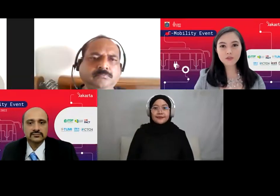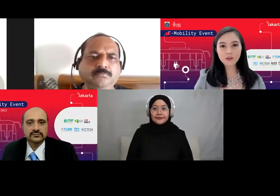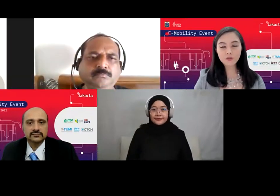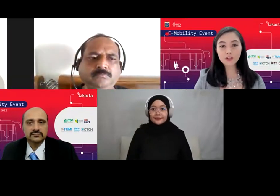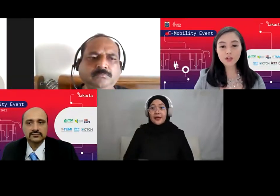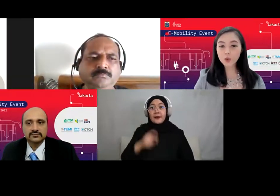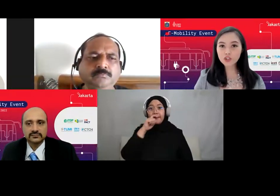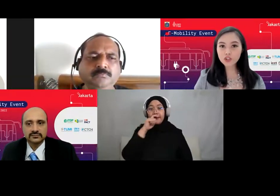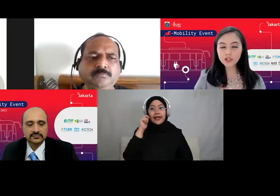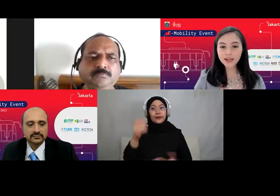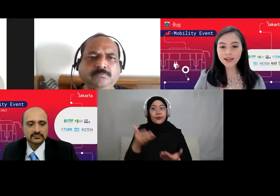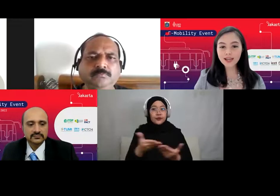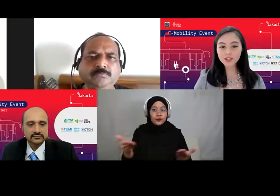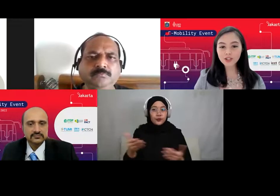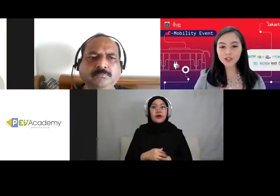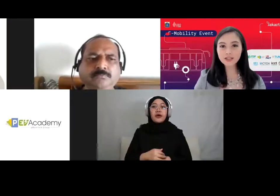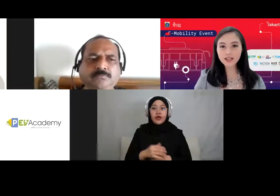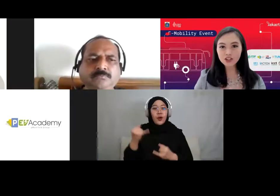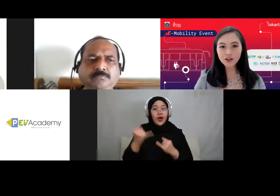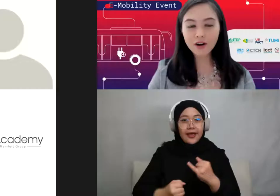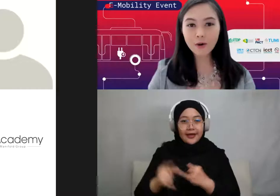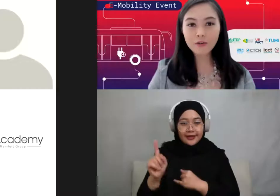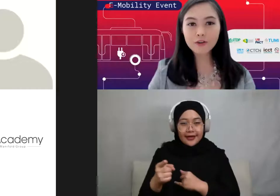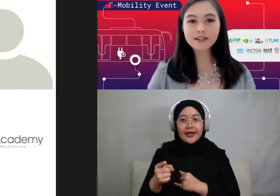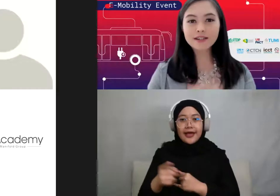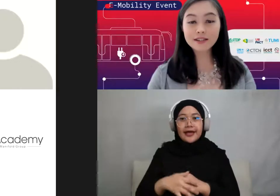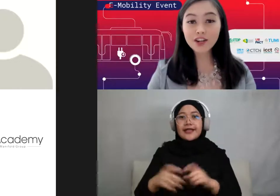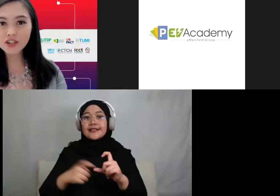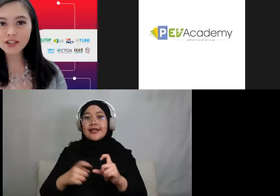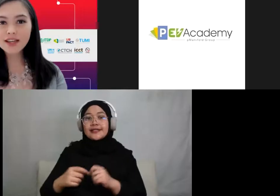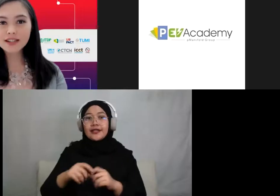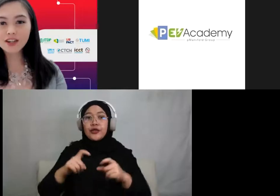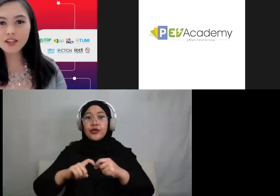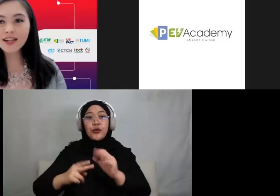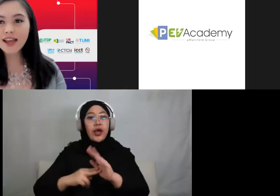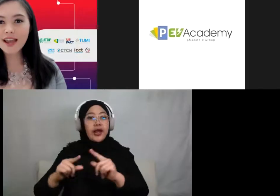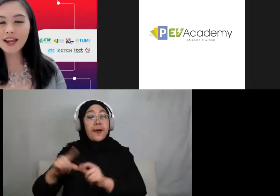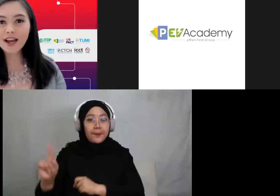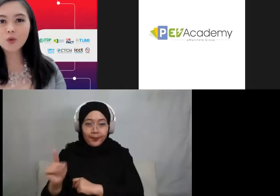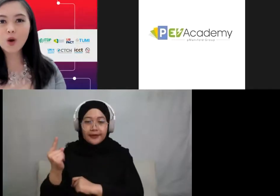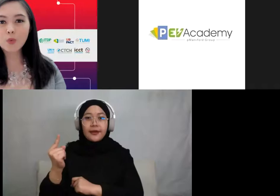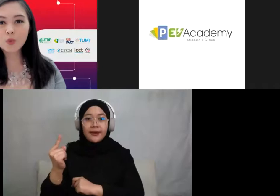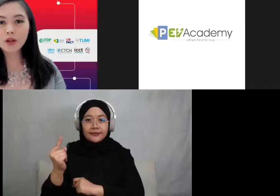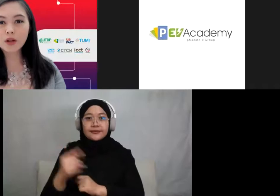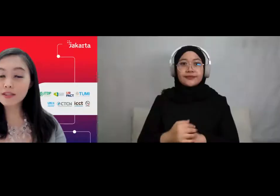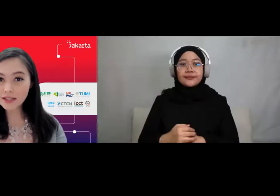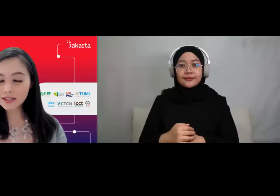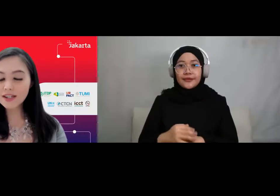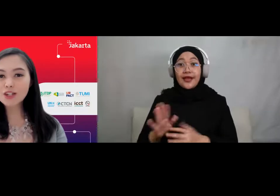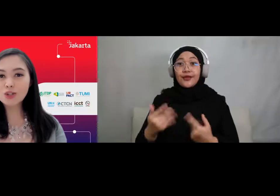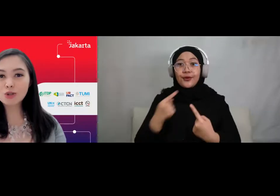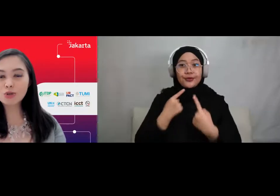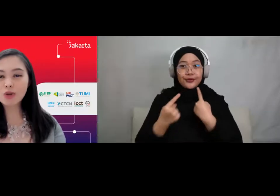the end of our first question and answer session, or our first discussion session. And now we will